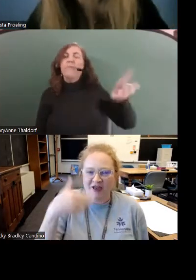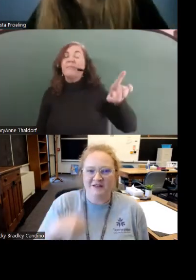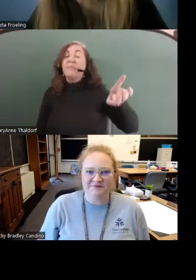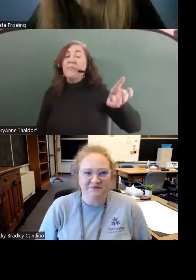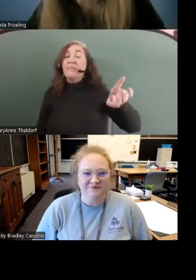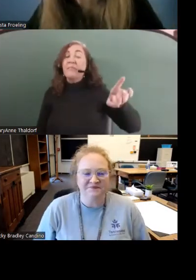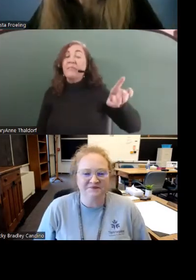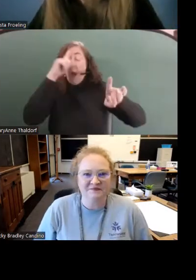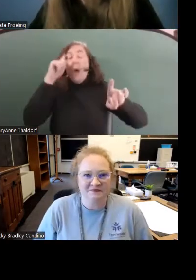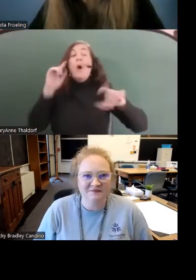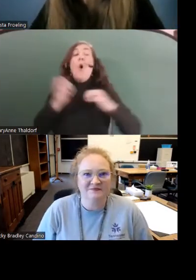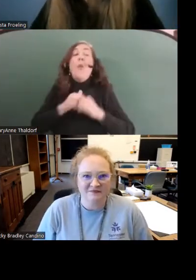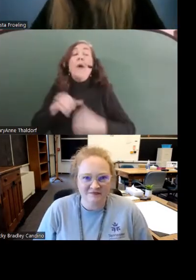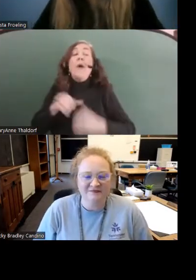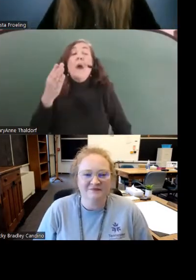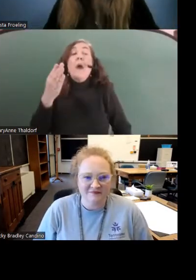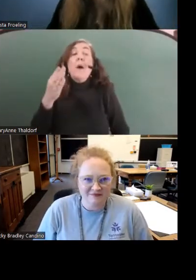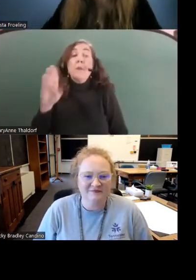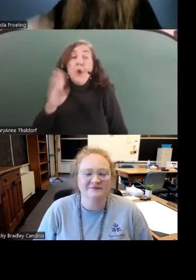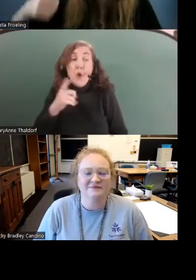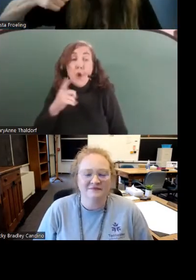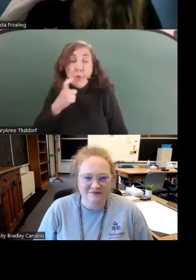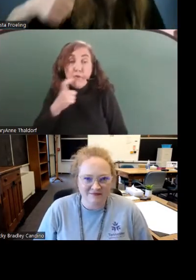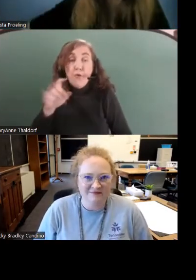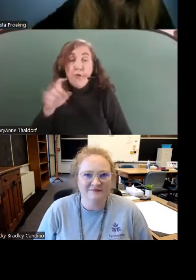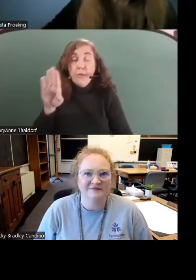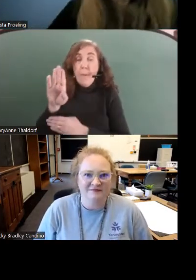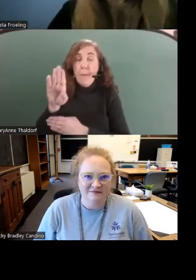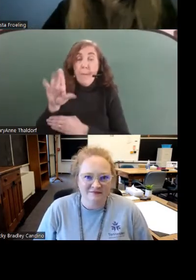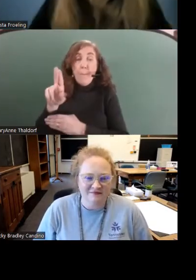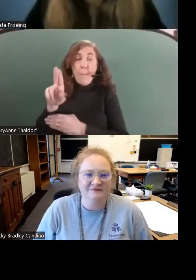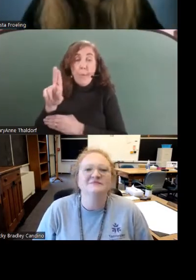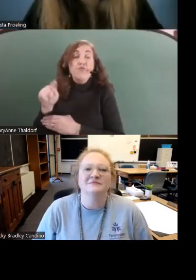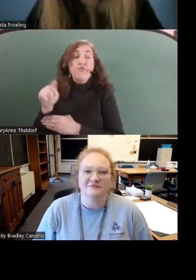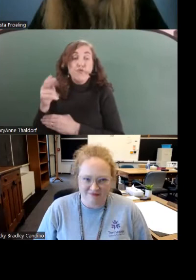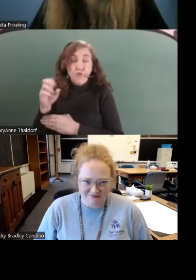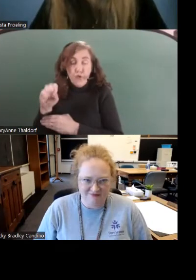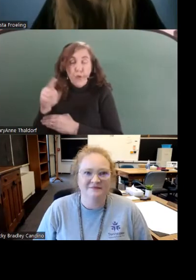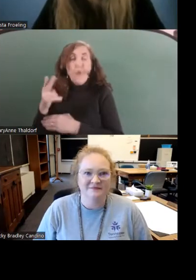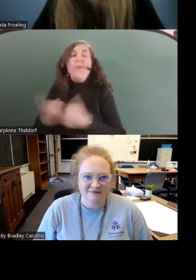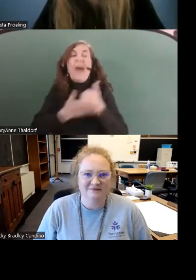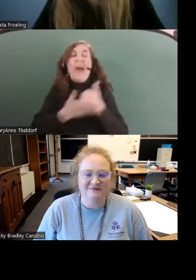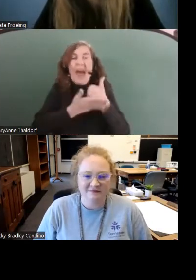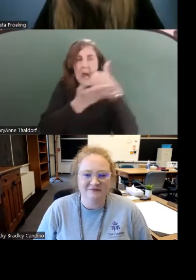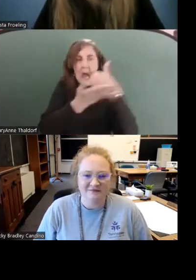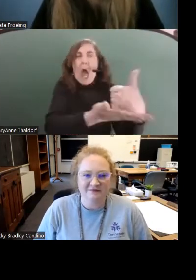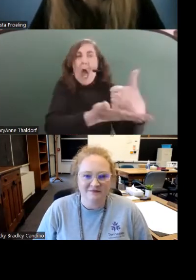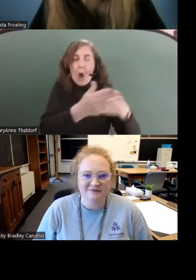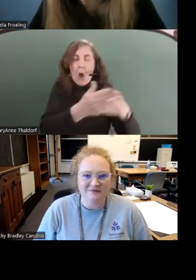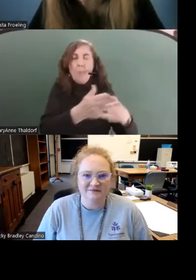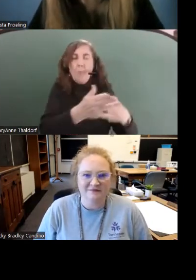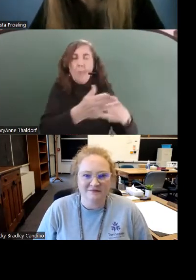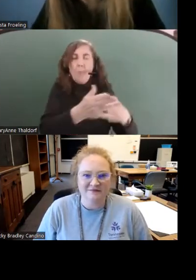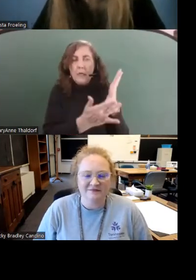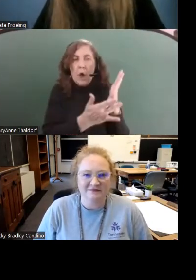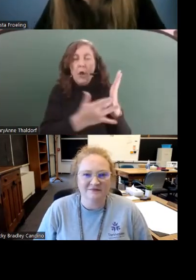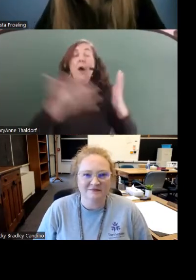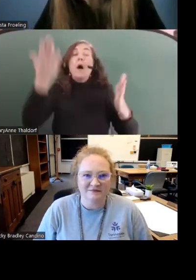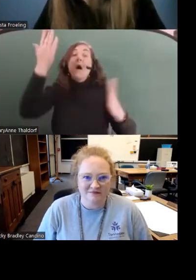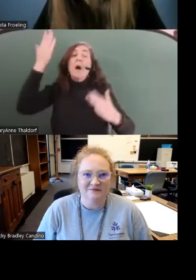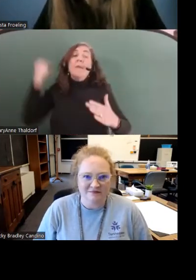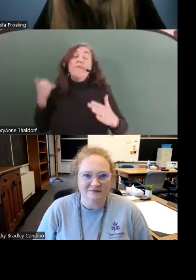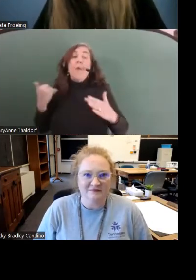with okay. Bluetooth, yeah, Bluetooth is really helping because then, and before then they could connect with